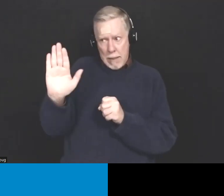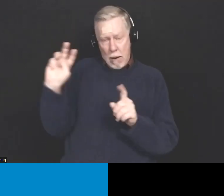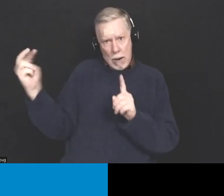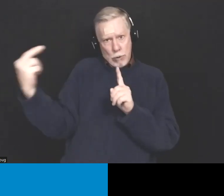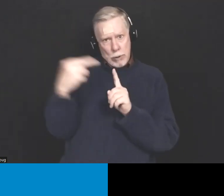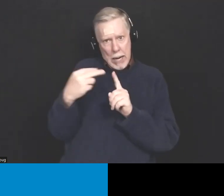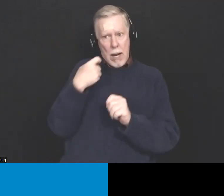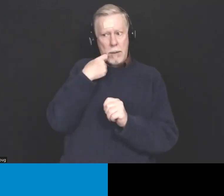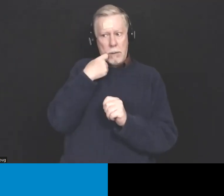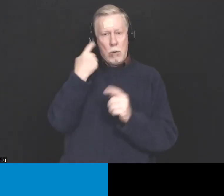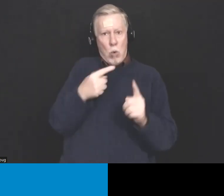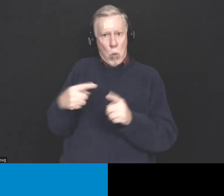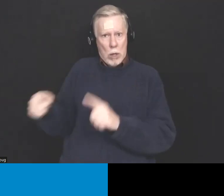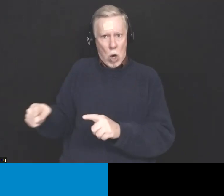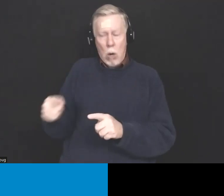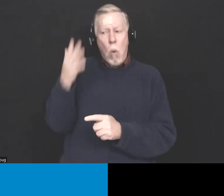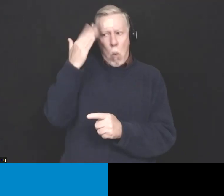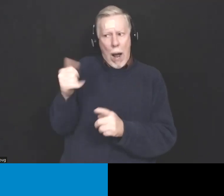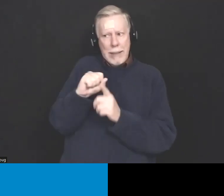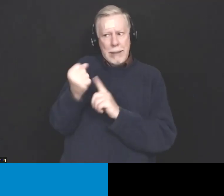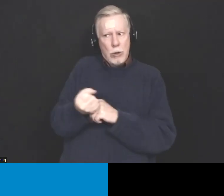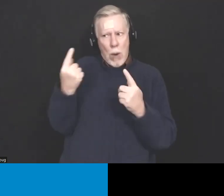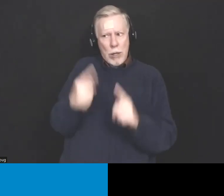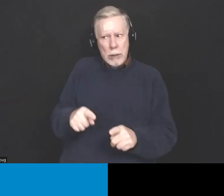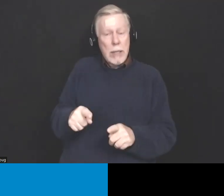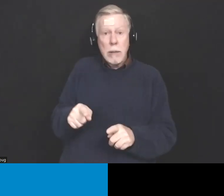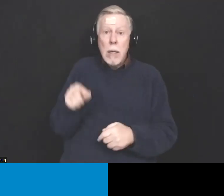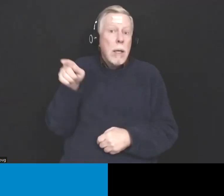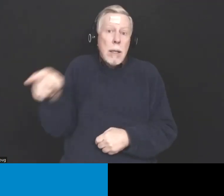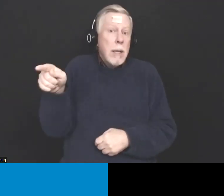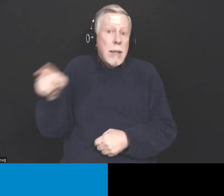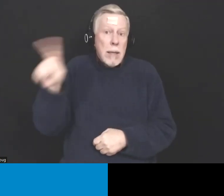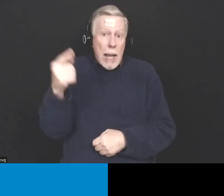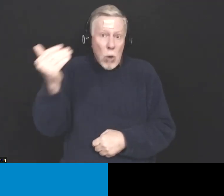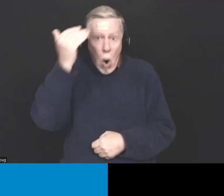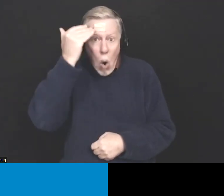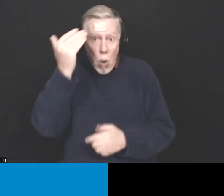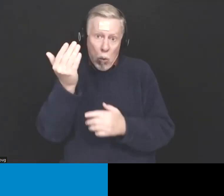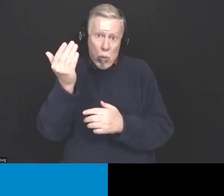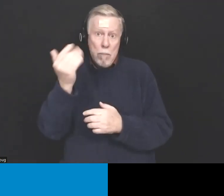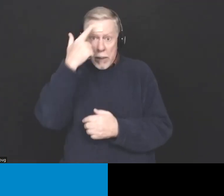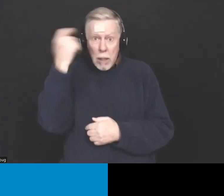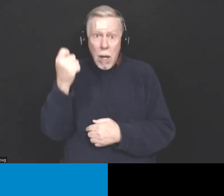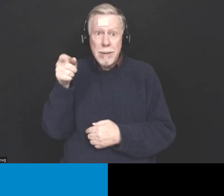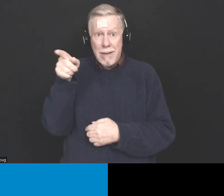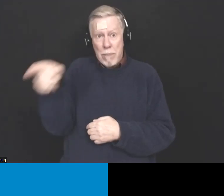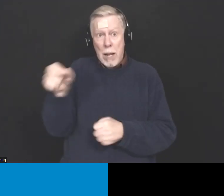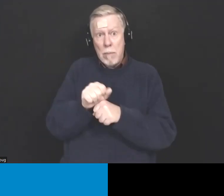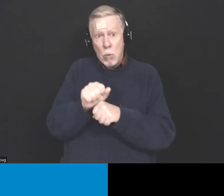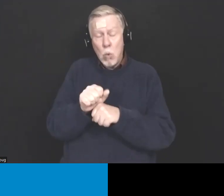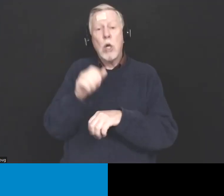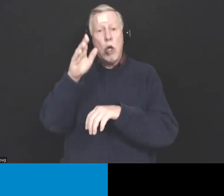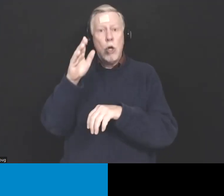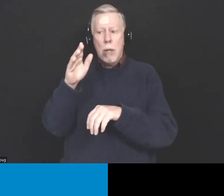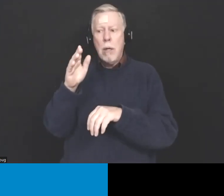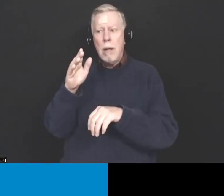exists, some of which only they know because they've been on the other side of some of the